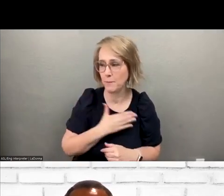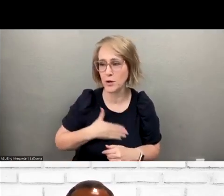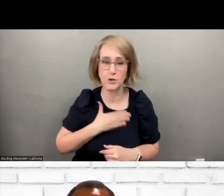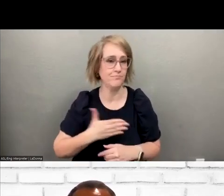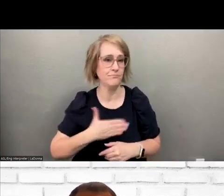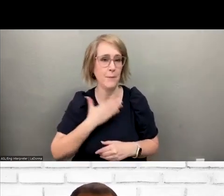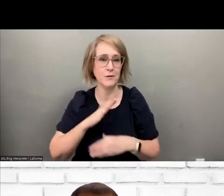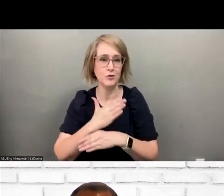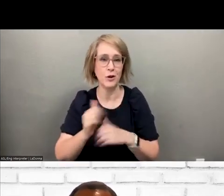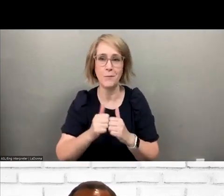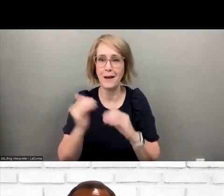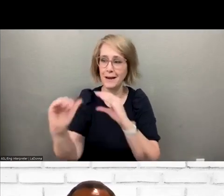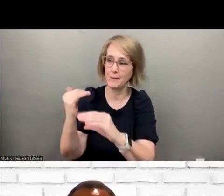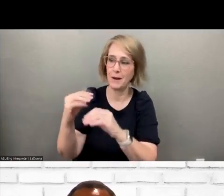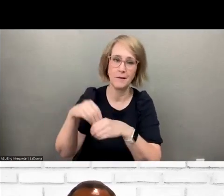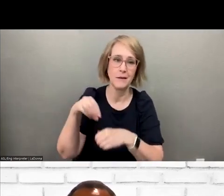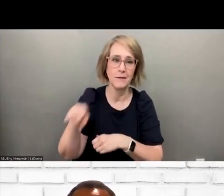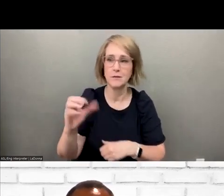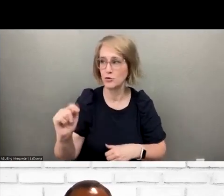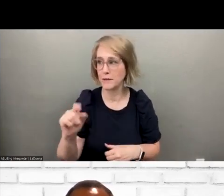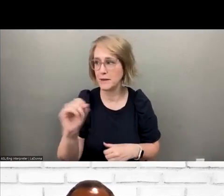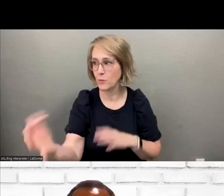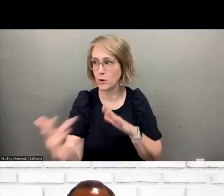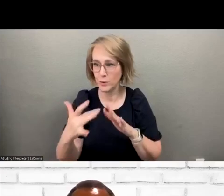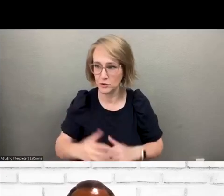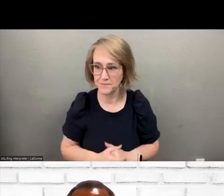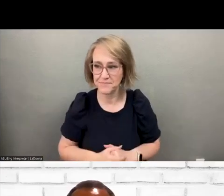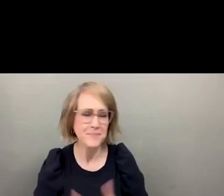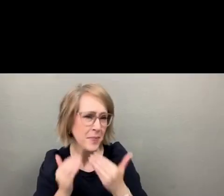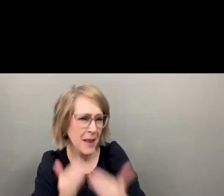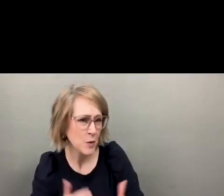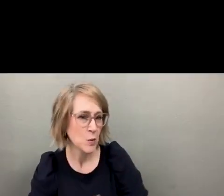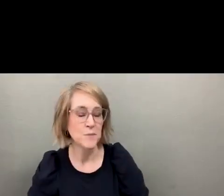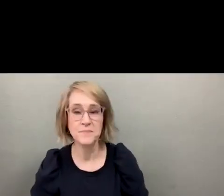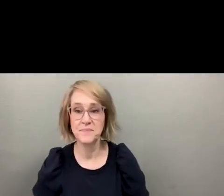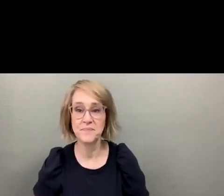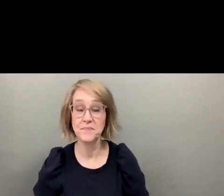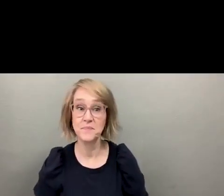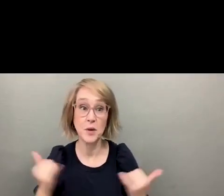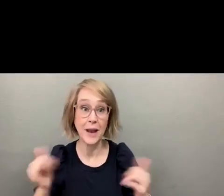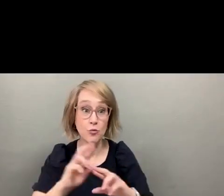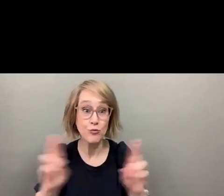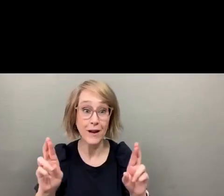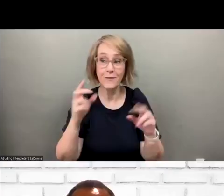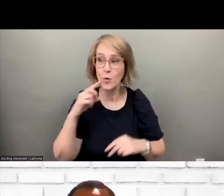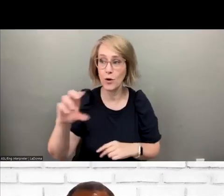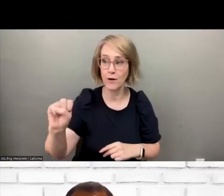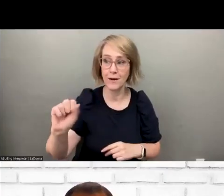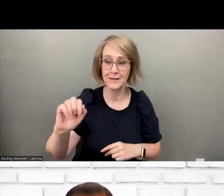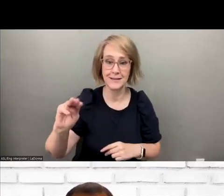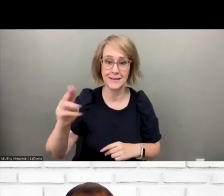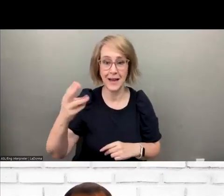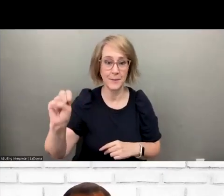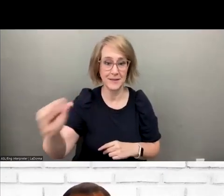my email in the chat if anyone else wants to reach out to me. Very good. Thank you, sir. We're now ready to move to our SAMHSA update.